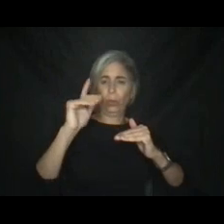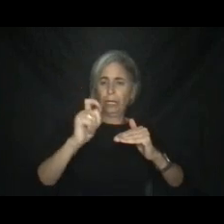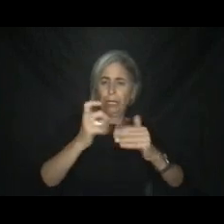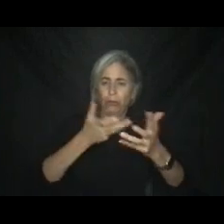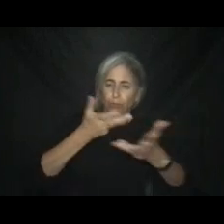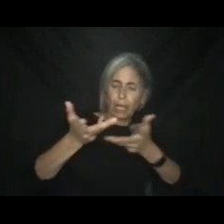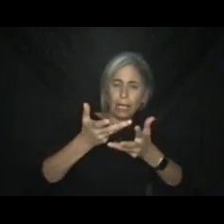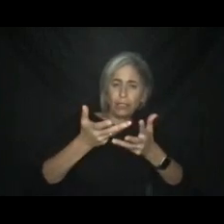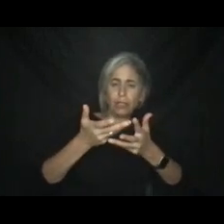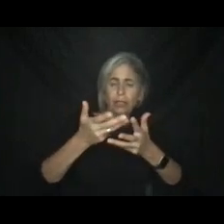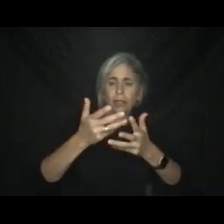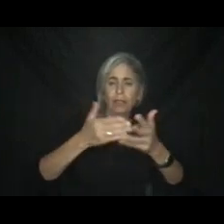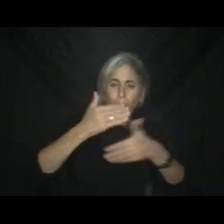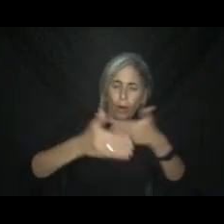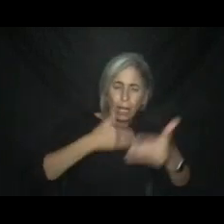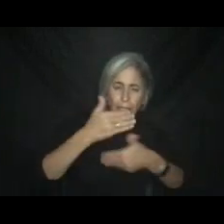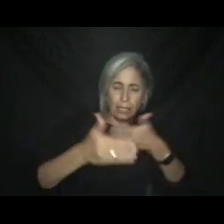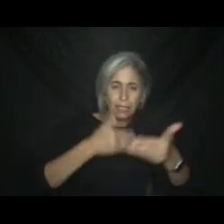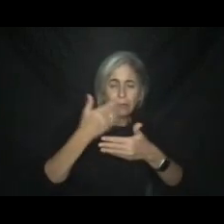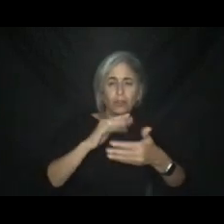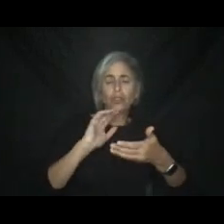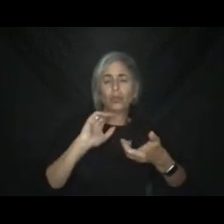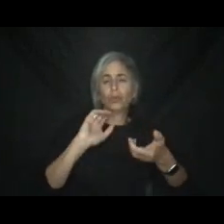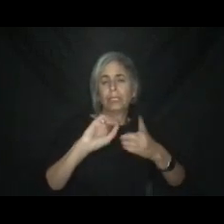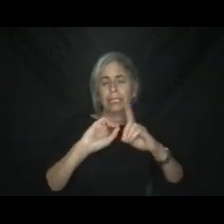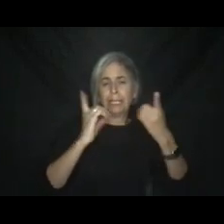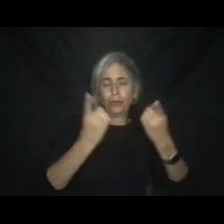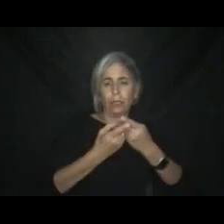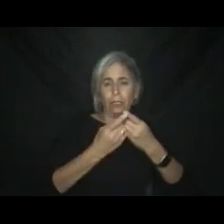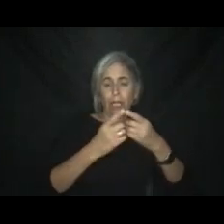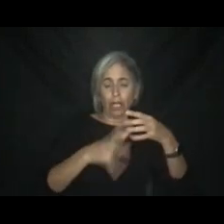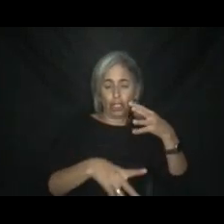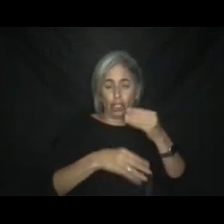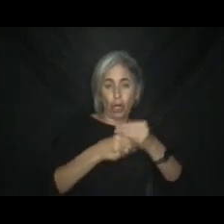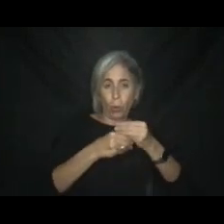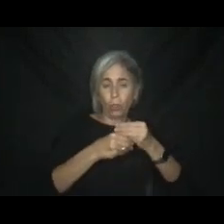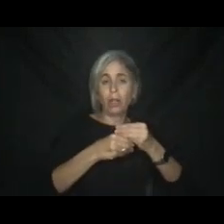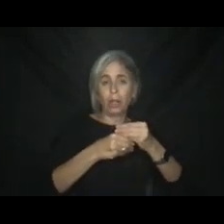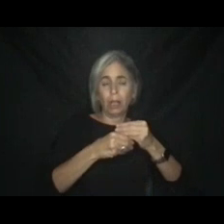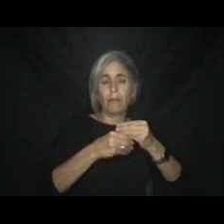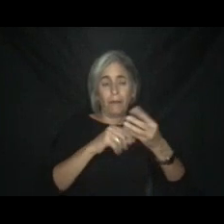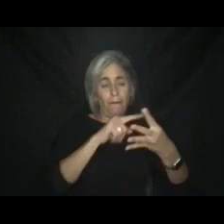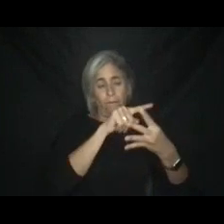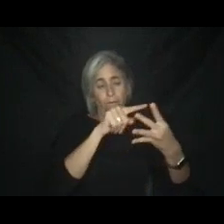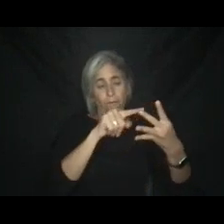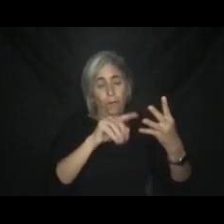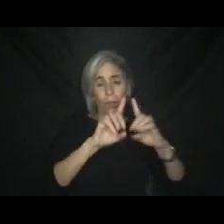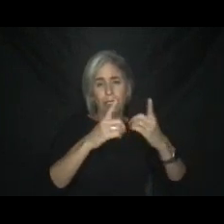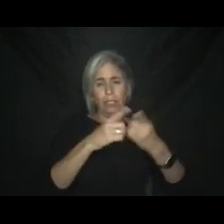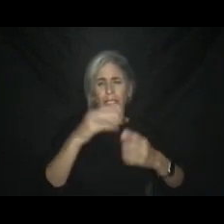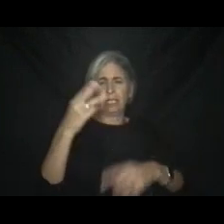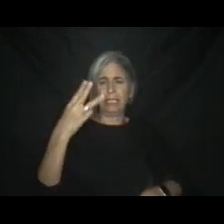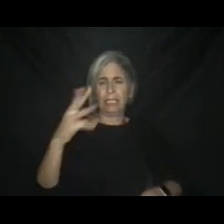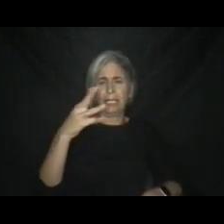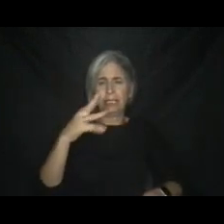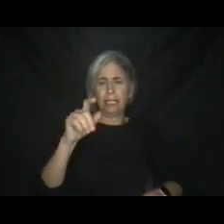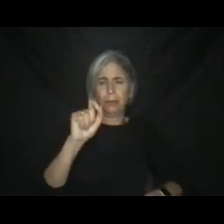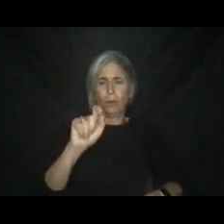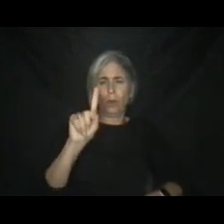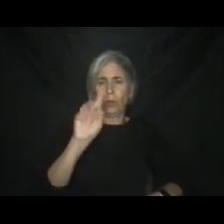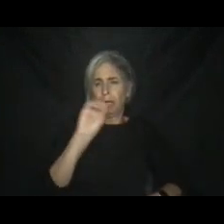in the redistricting process, as we have done. Your total deviation for all the 4 districts is 16.19%. If